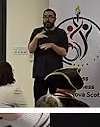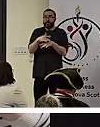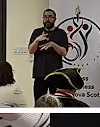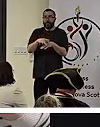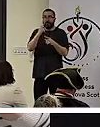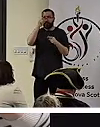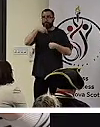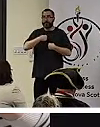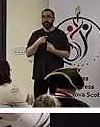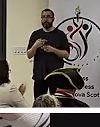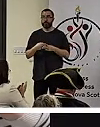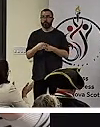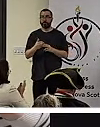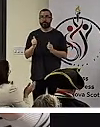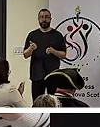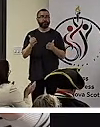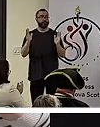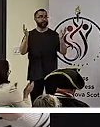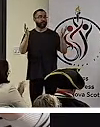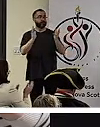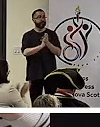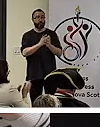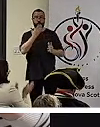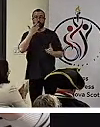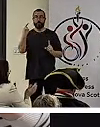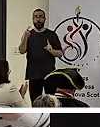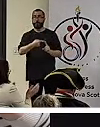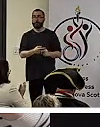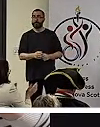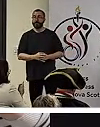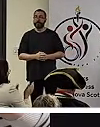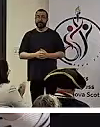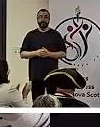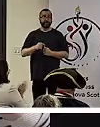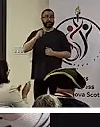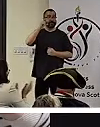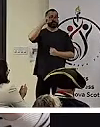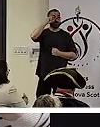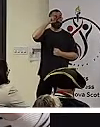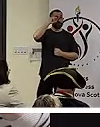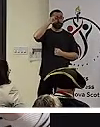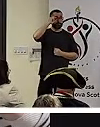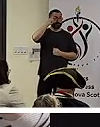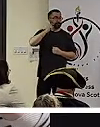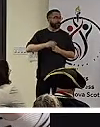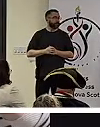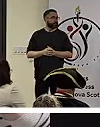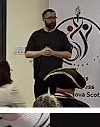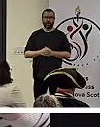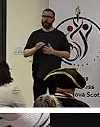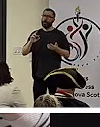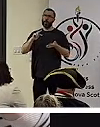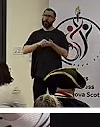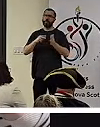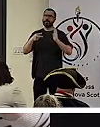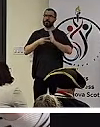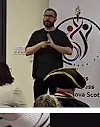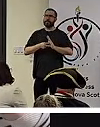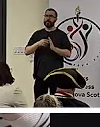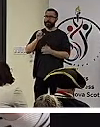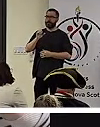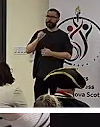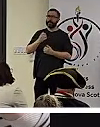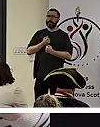good. Thank you, Tegan. All right, Heather. Heather, what does speaking up mean to you? It means that when